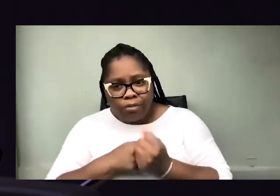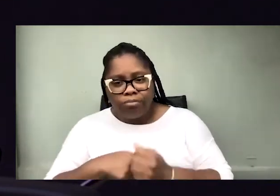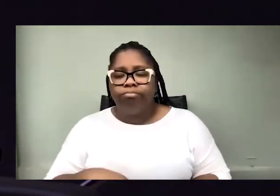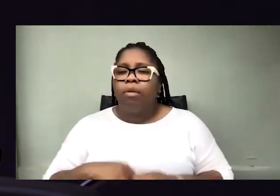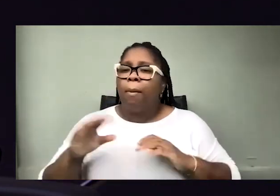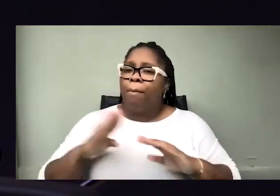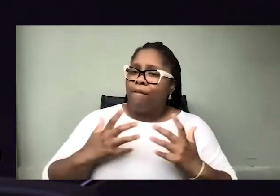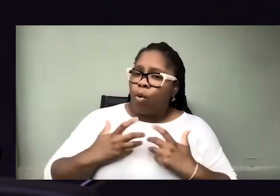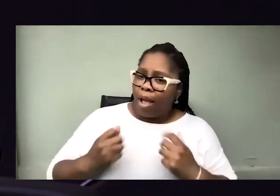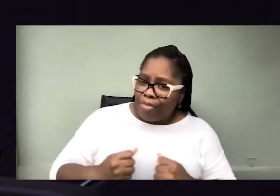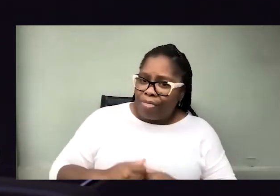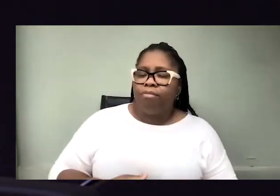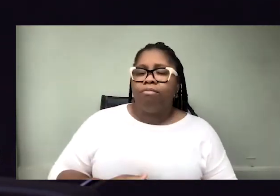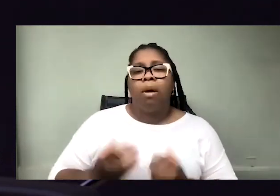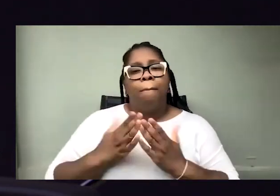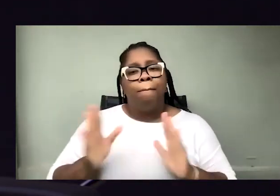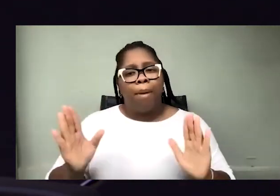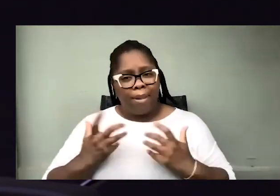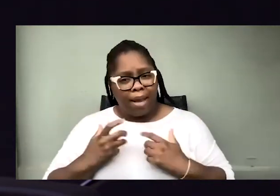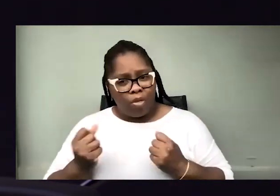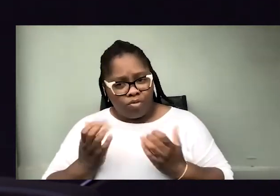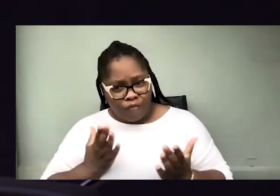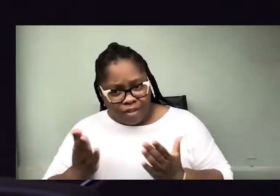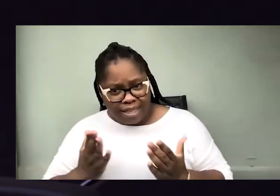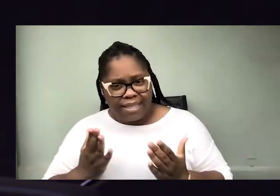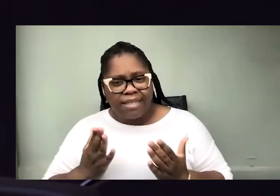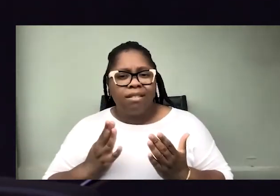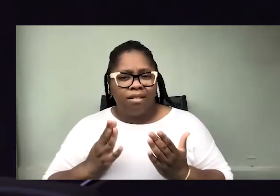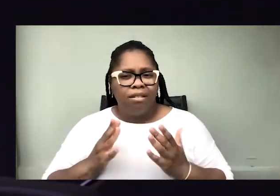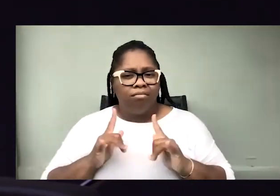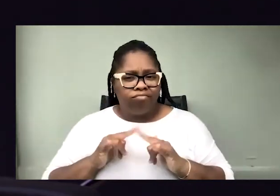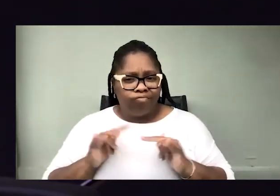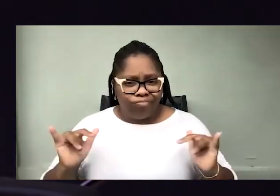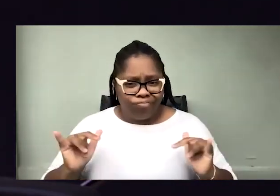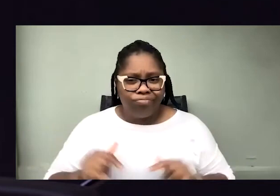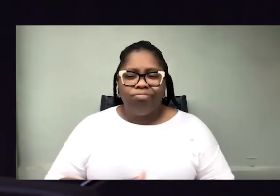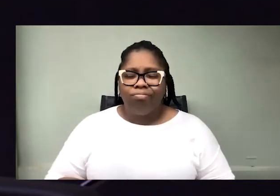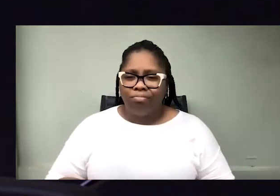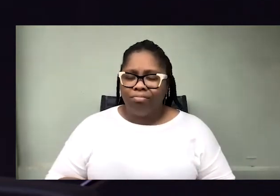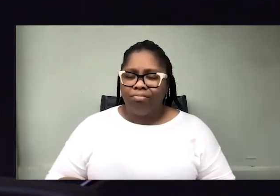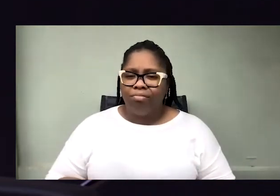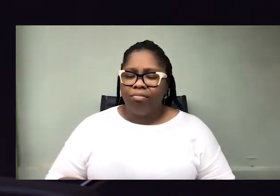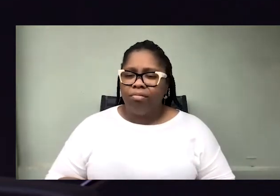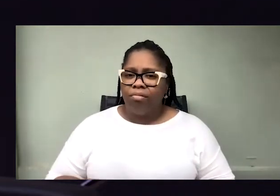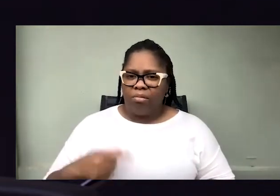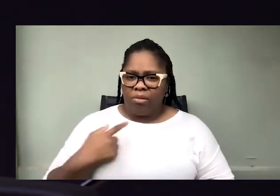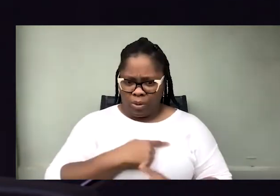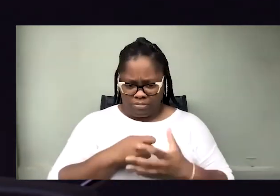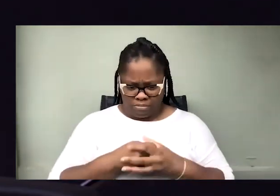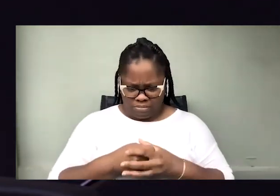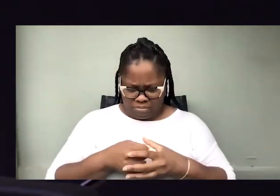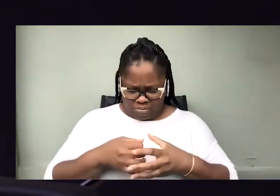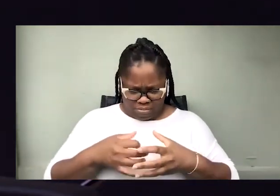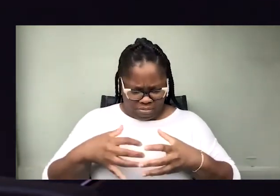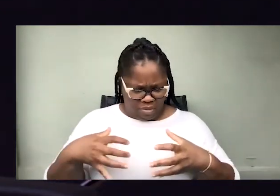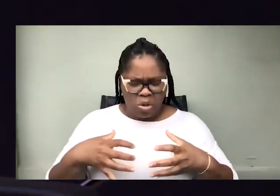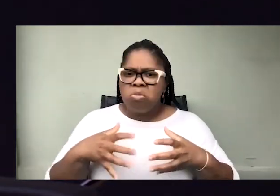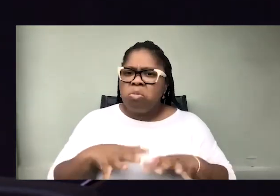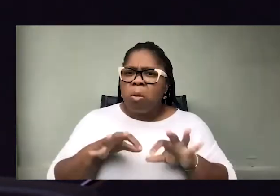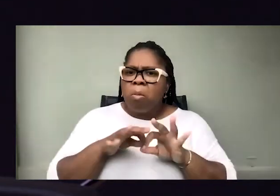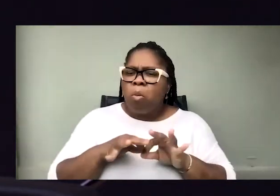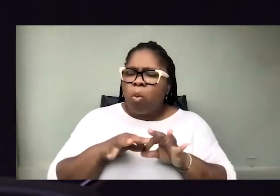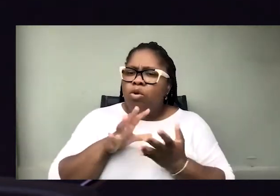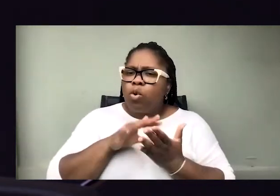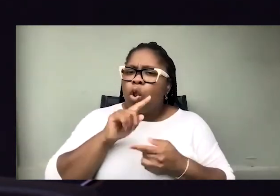services, public health services, etc. As we expand, it will be of interest to learn more about